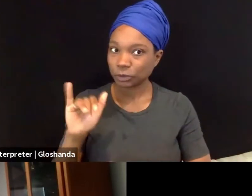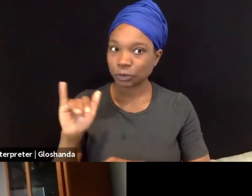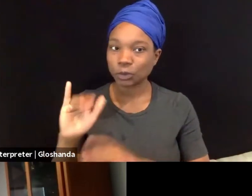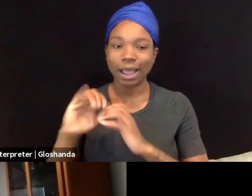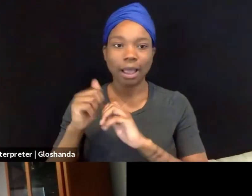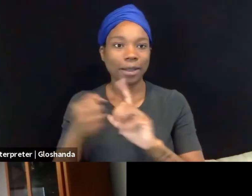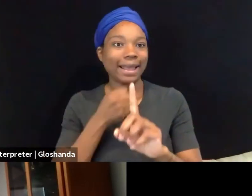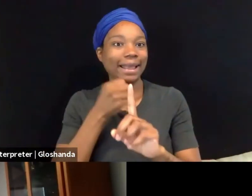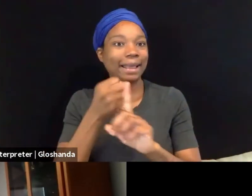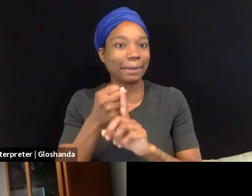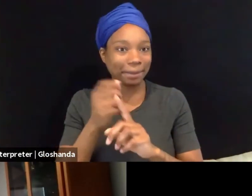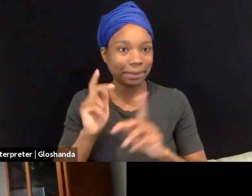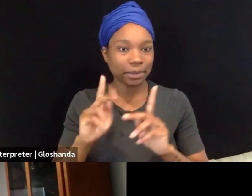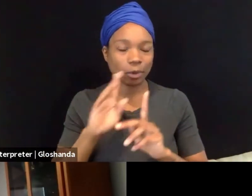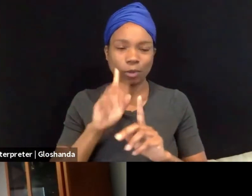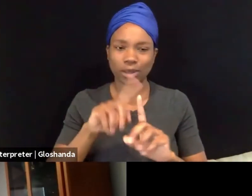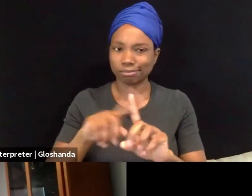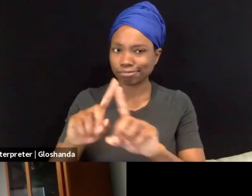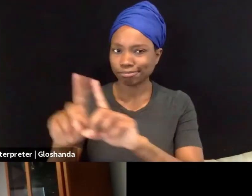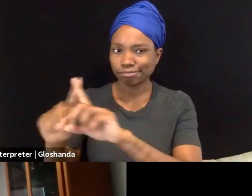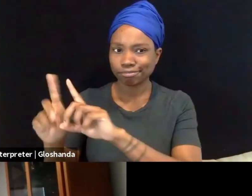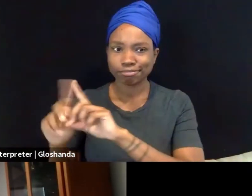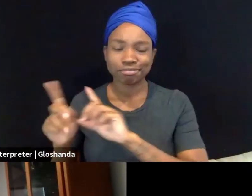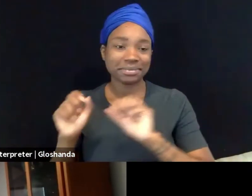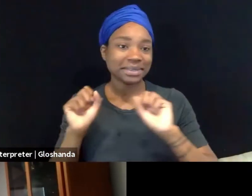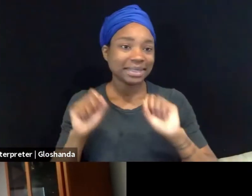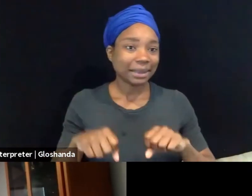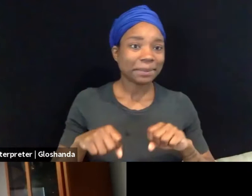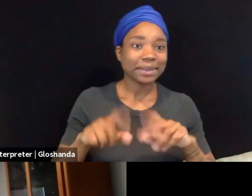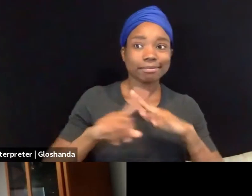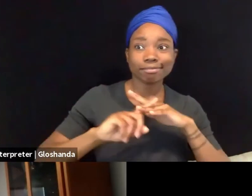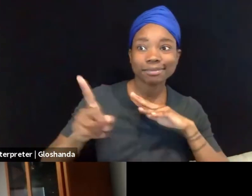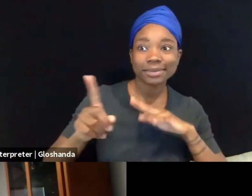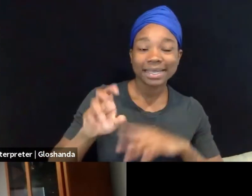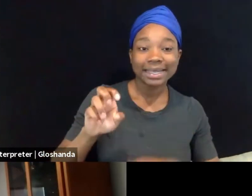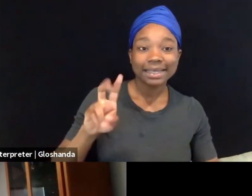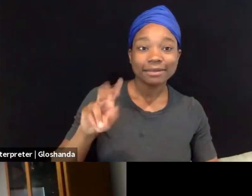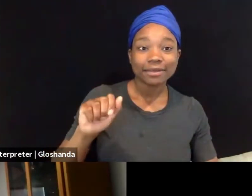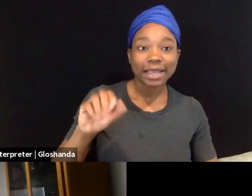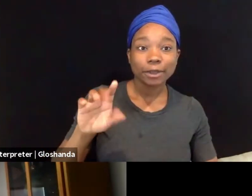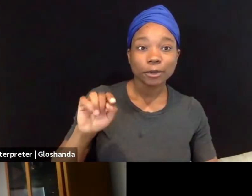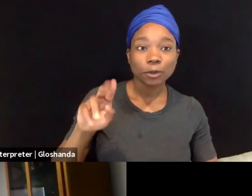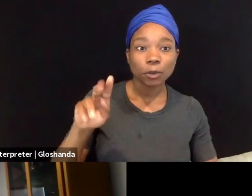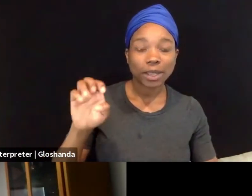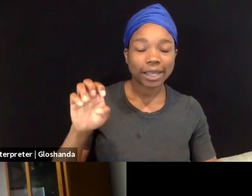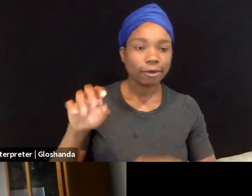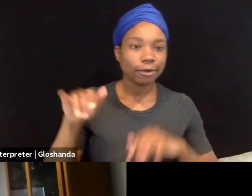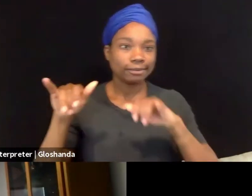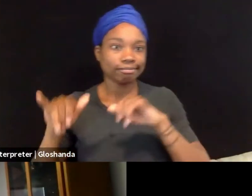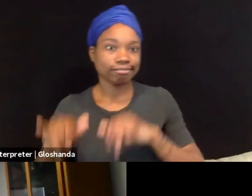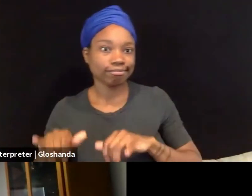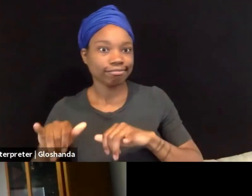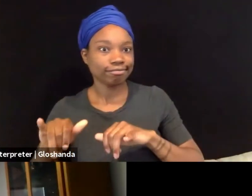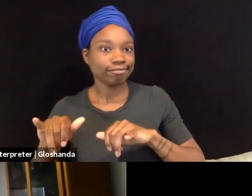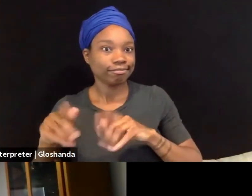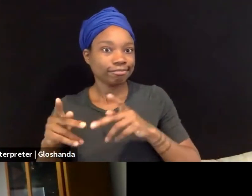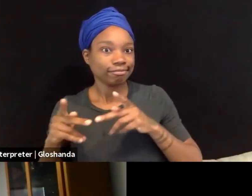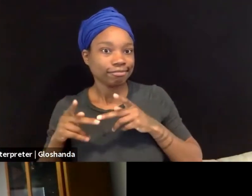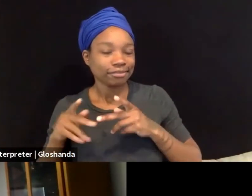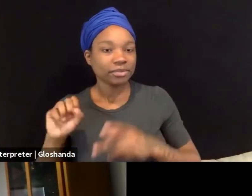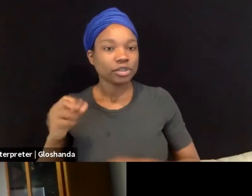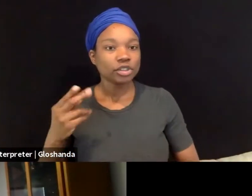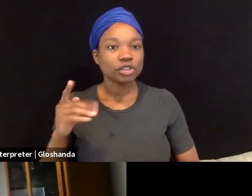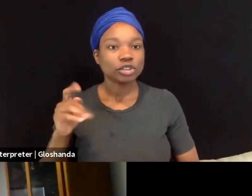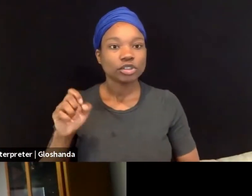the message is to evacuate or to shelter in place. And so I think we're talking today a lot about COVID,